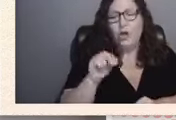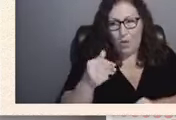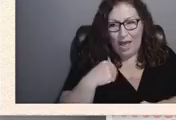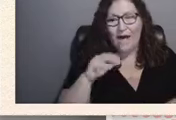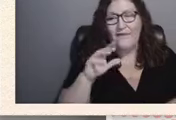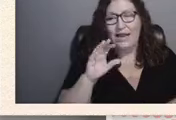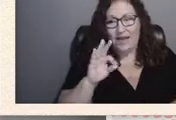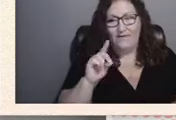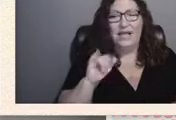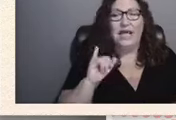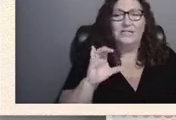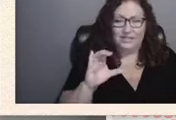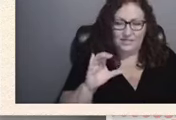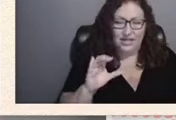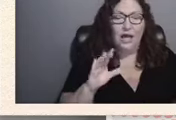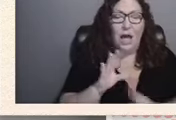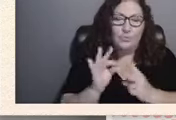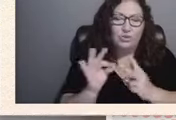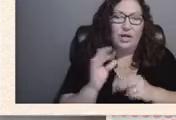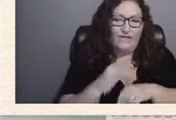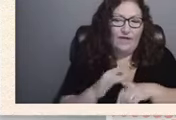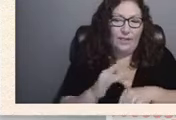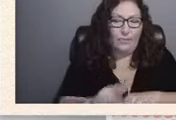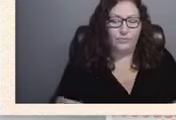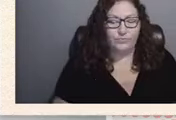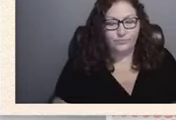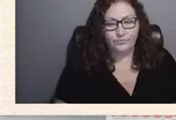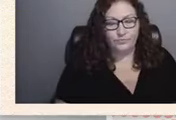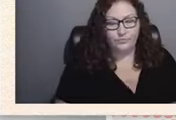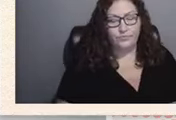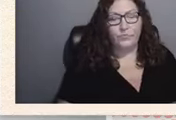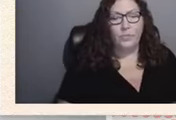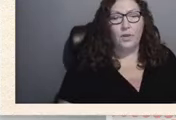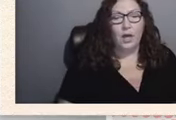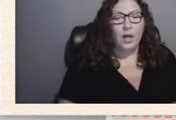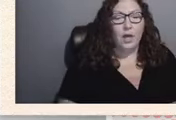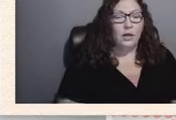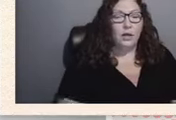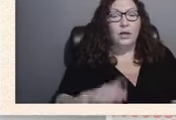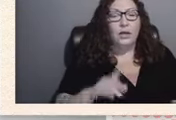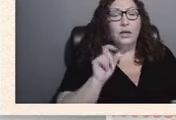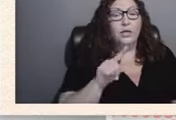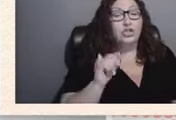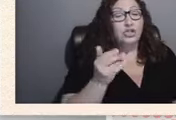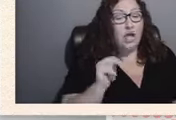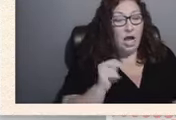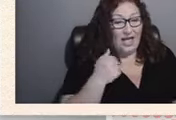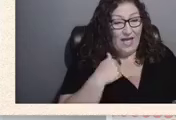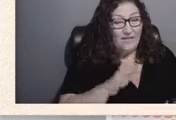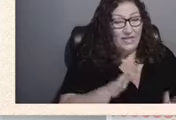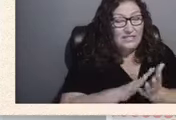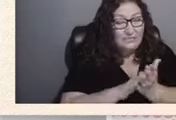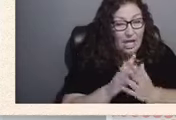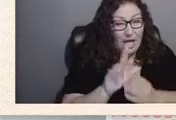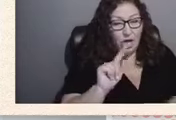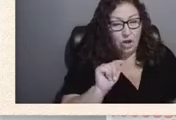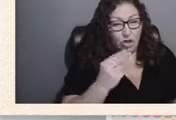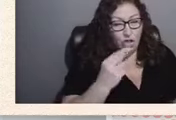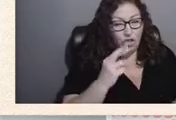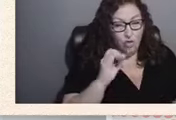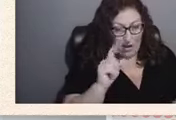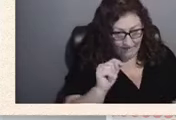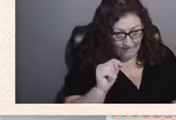available. Gotcha. John, is there a spendthrift provision in ABLE account agreements?